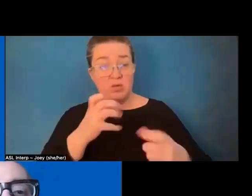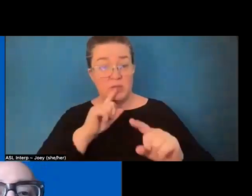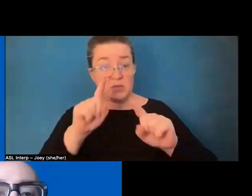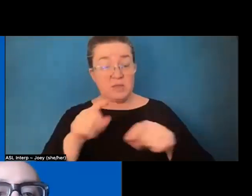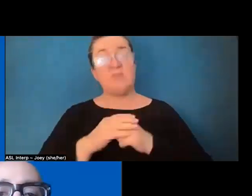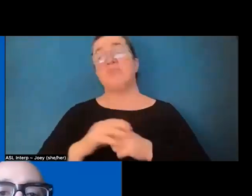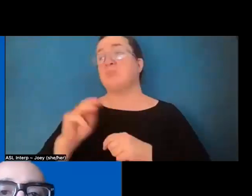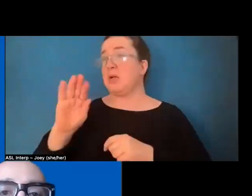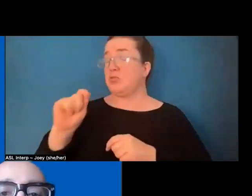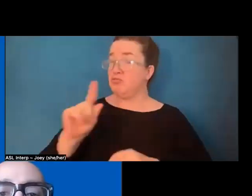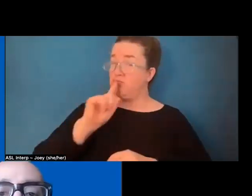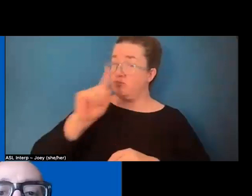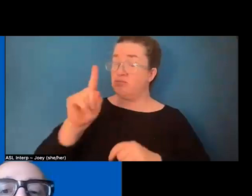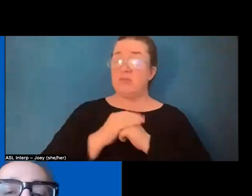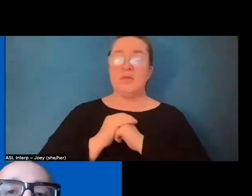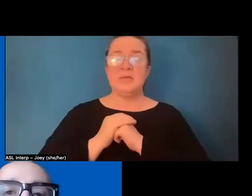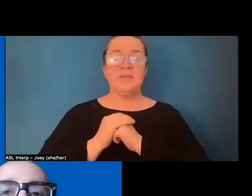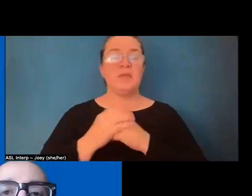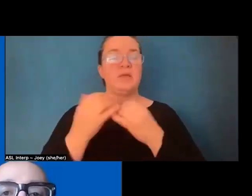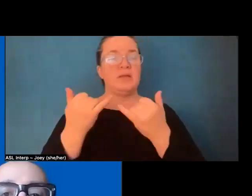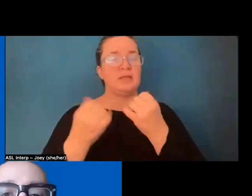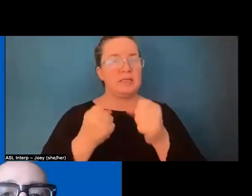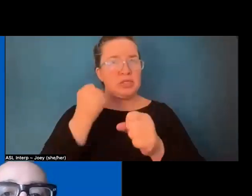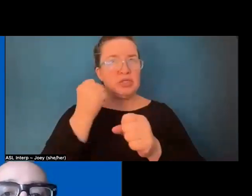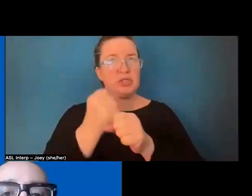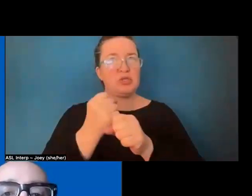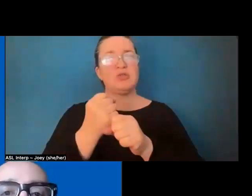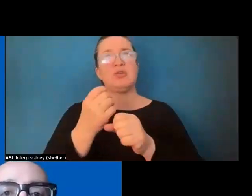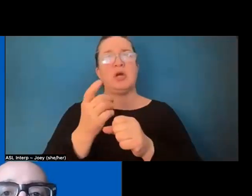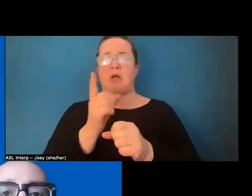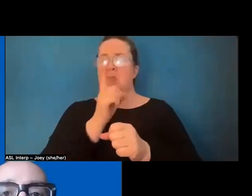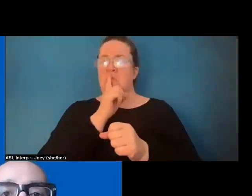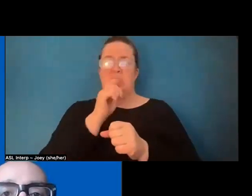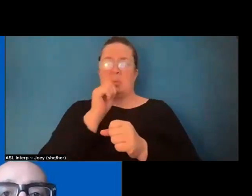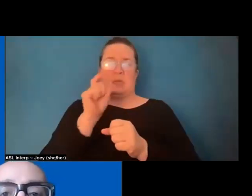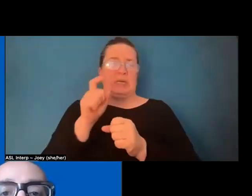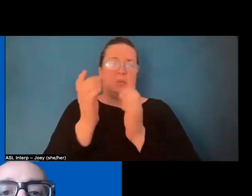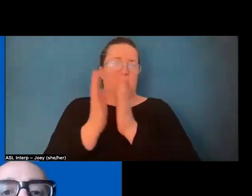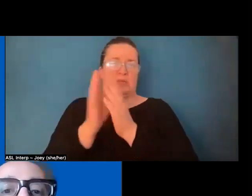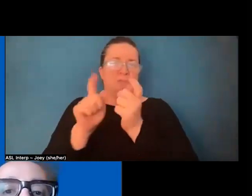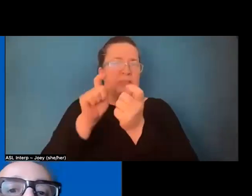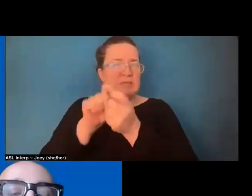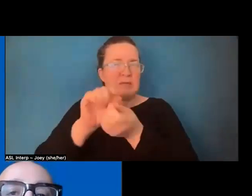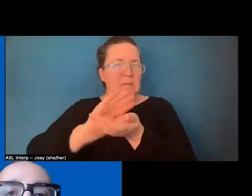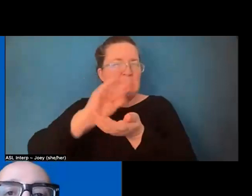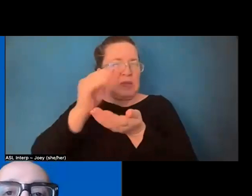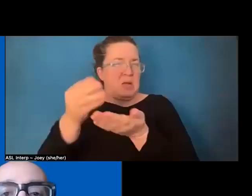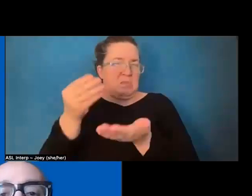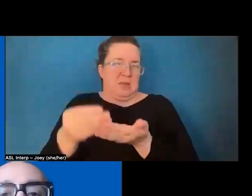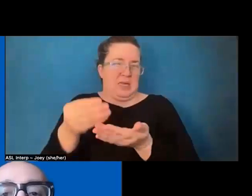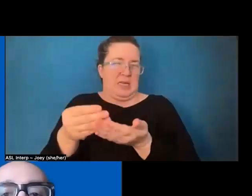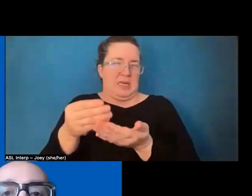I think rather than having organizations request a certain amount of award, all applicants